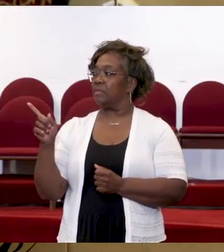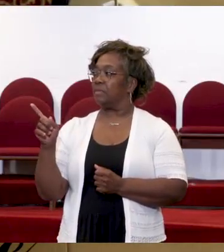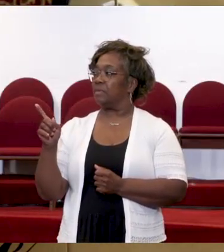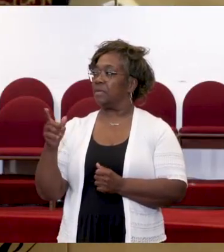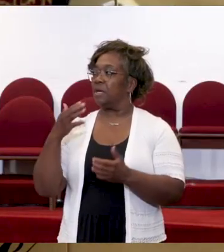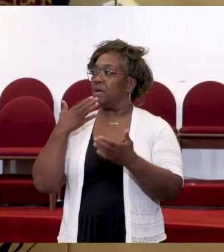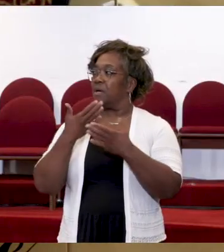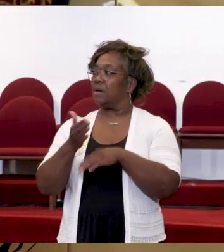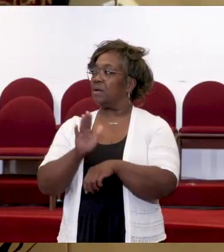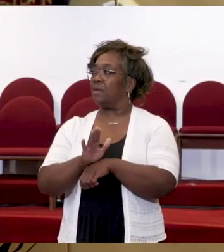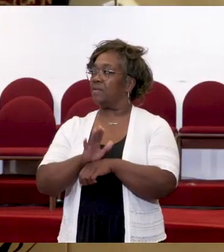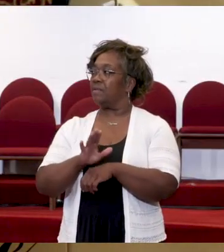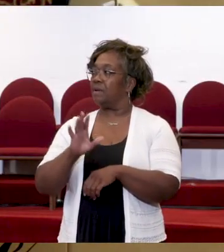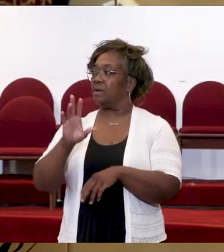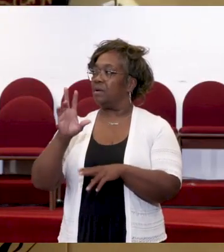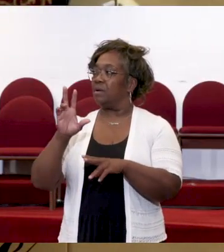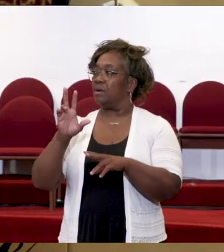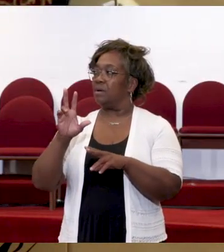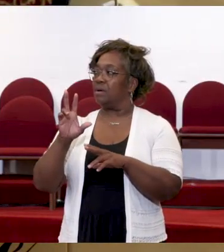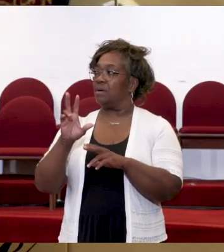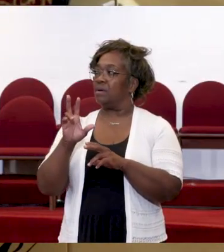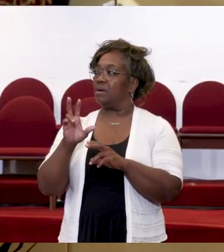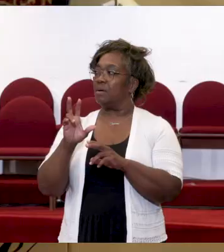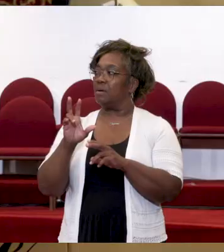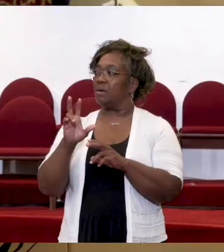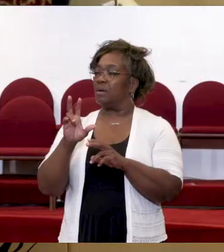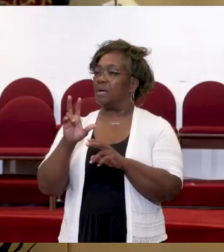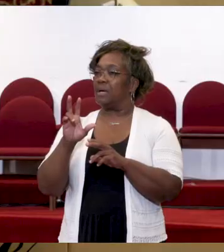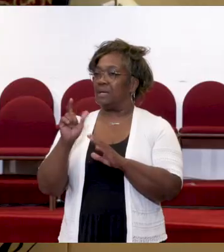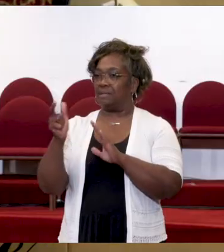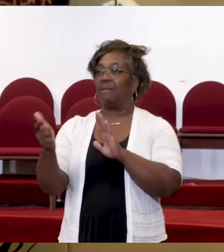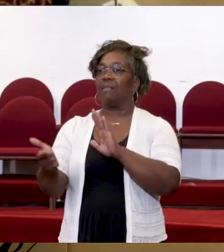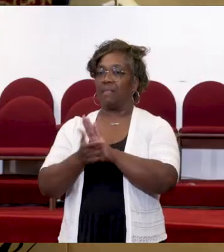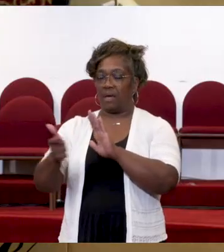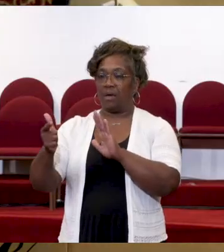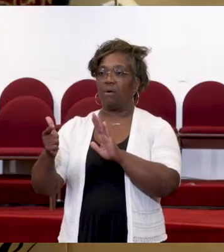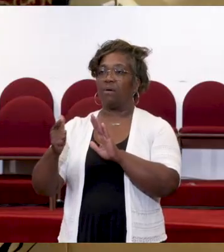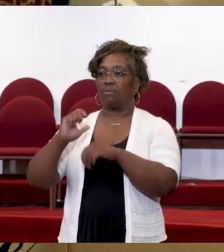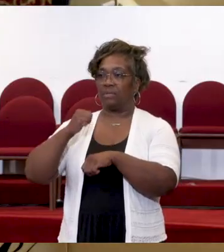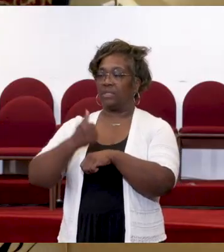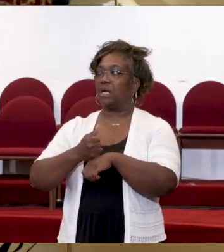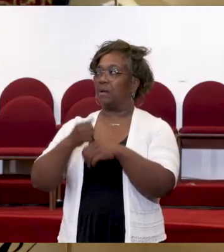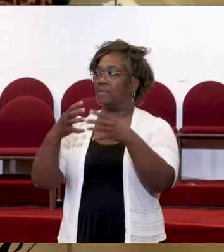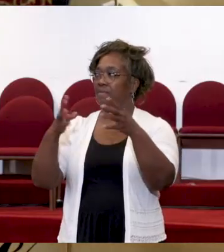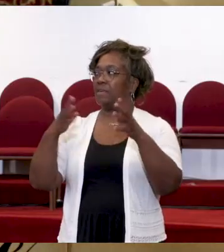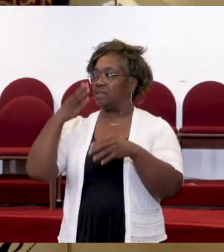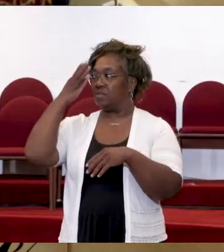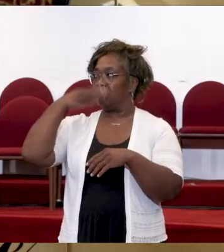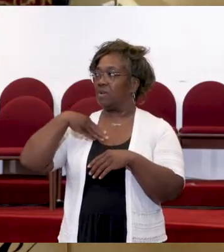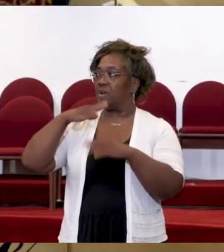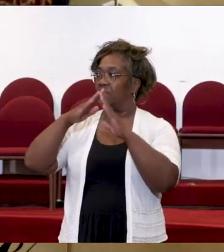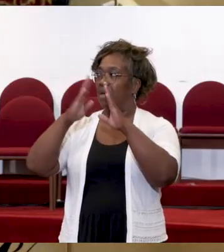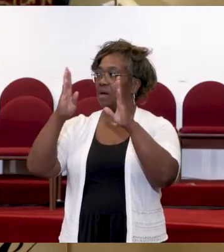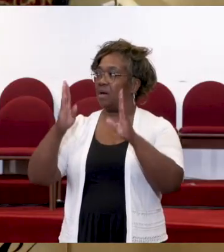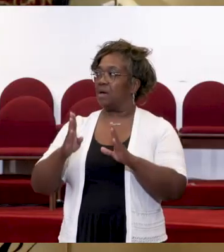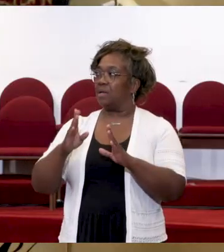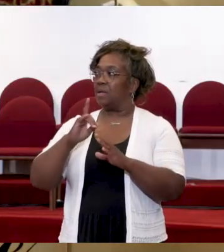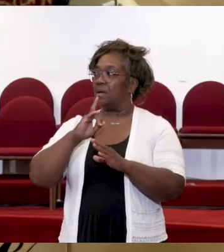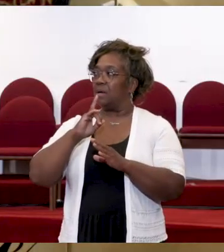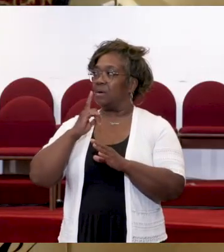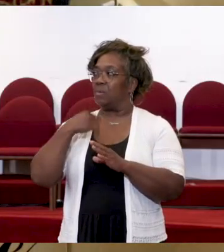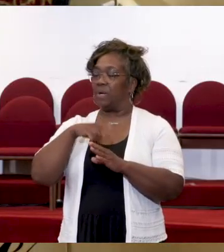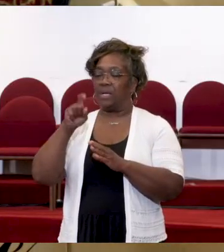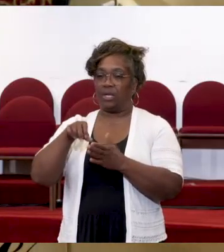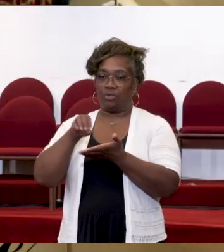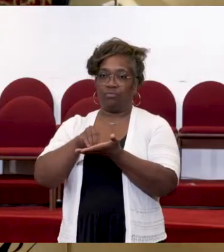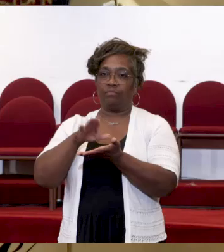Good evening, Deborah. No, it is not legal to put up a fence in the front of your house, and I'm sure they're going to get your information so that we can go